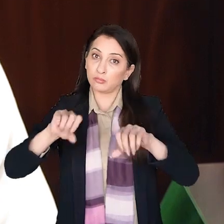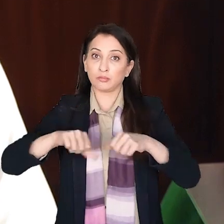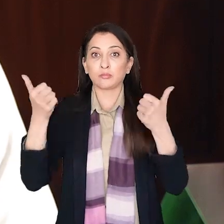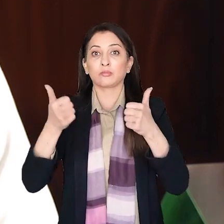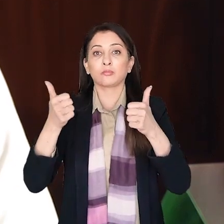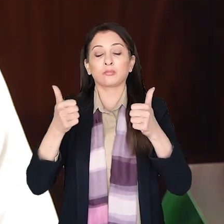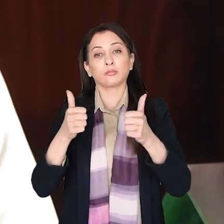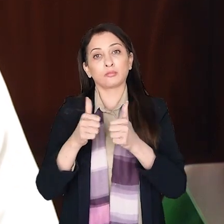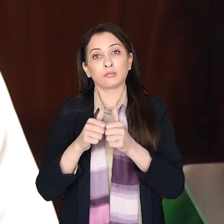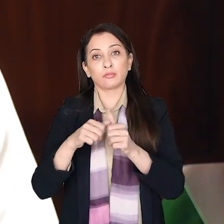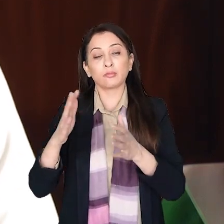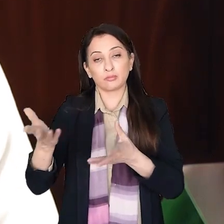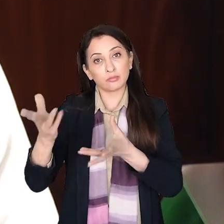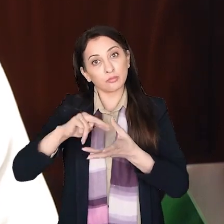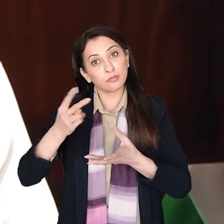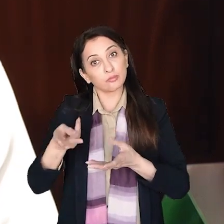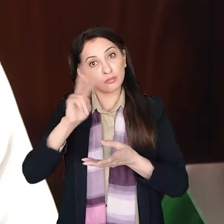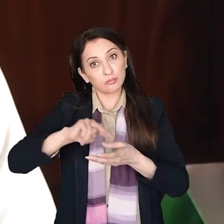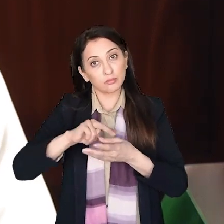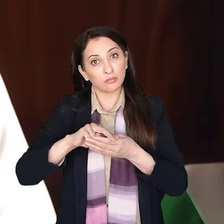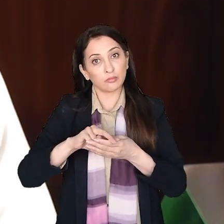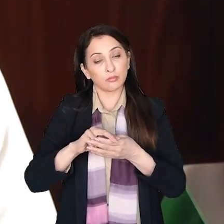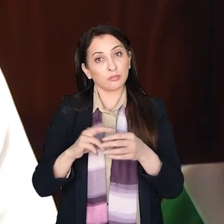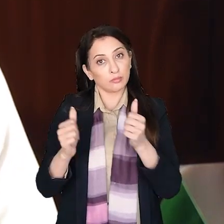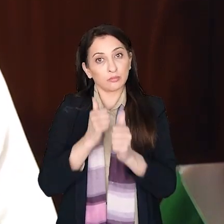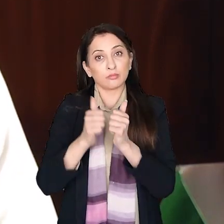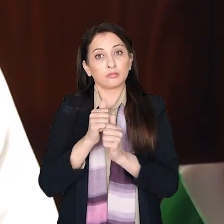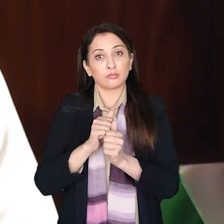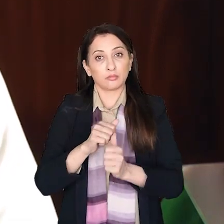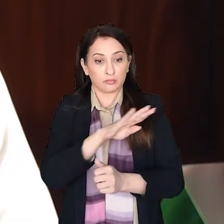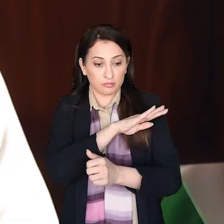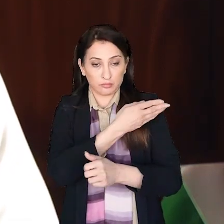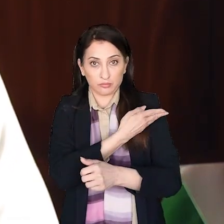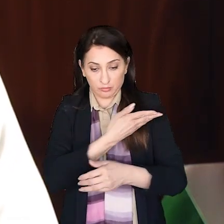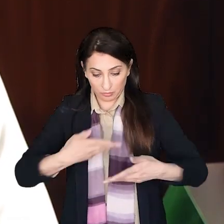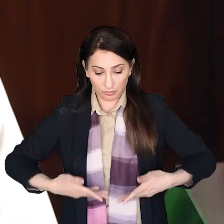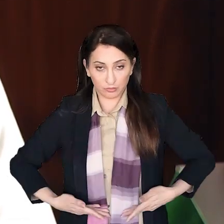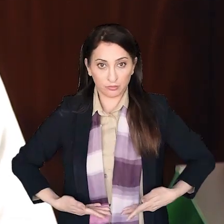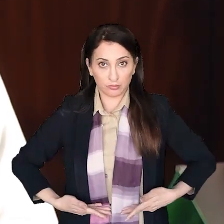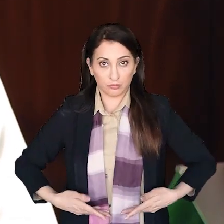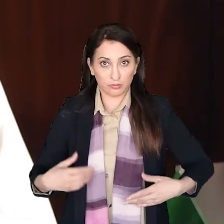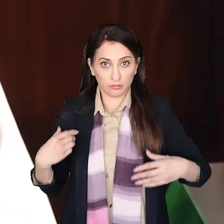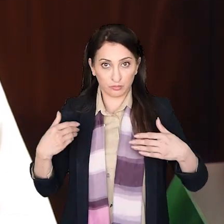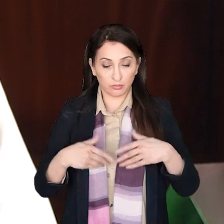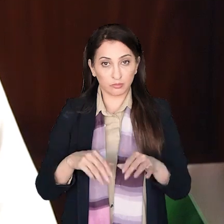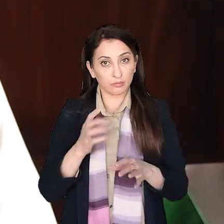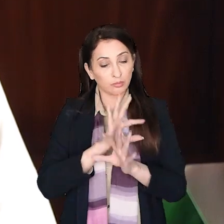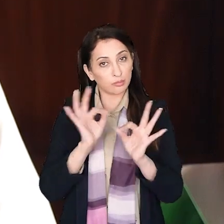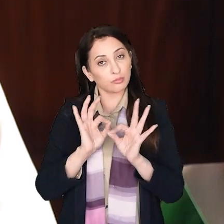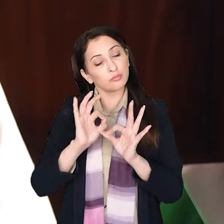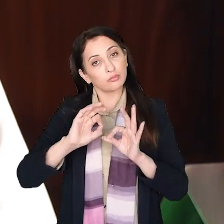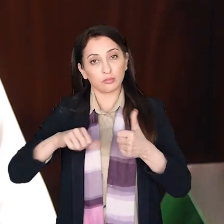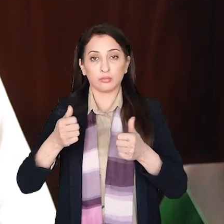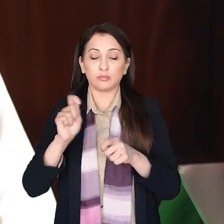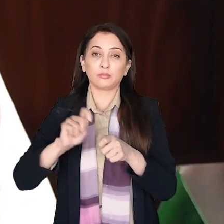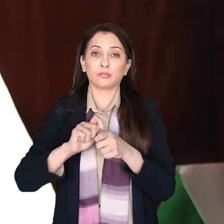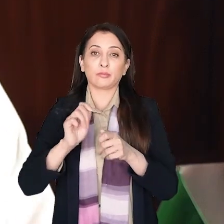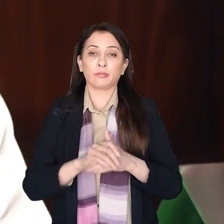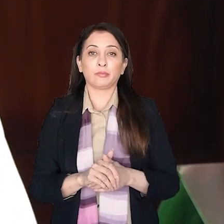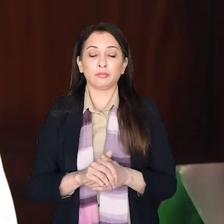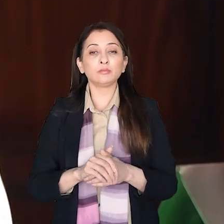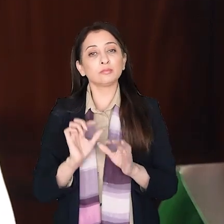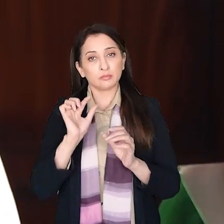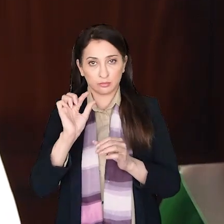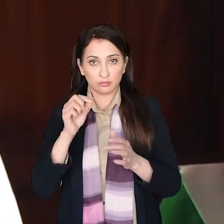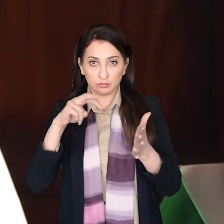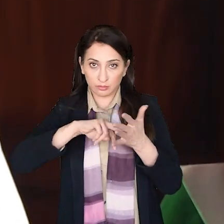put into a circular supply chain, which again is used to make t-shirts and garments and fabric and so on and so forth. So these are